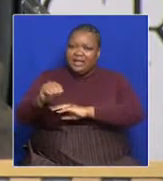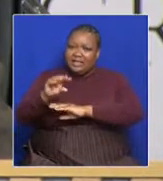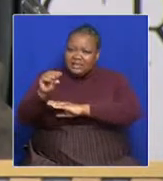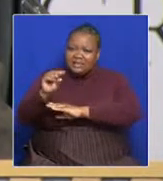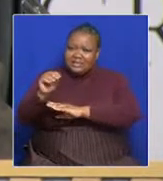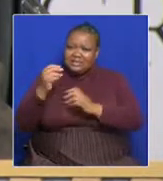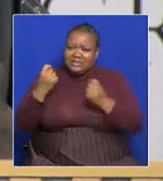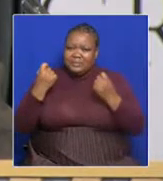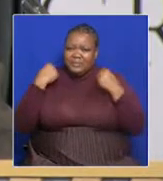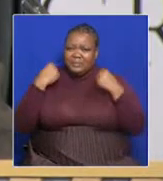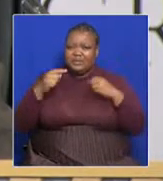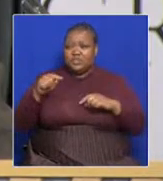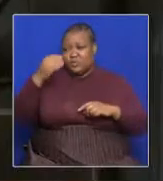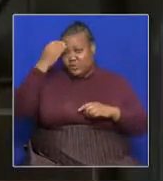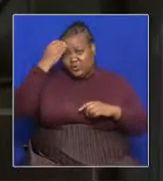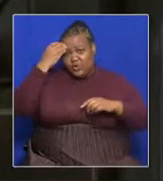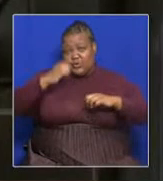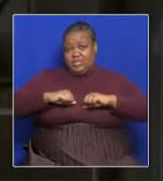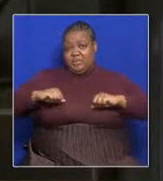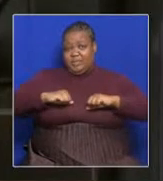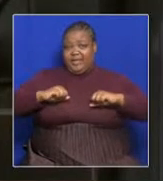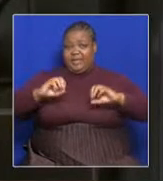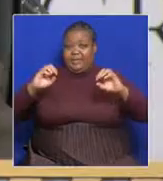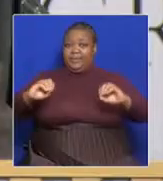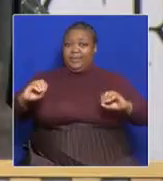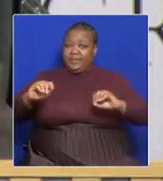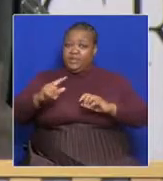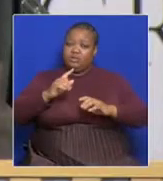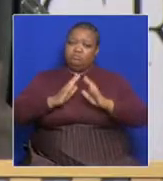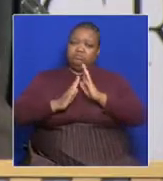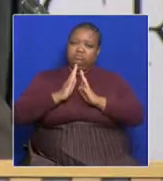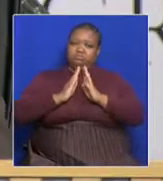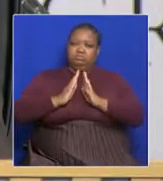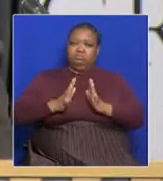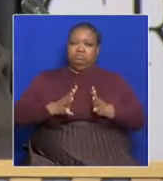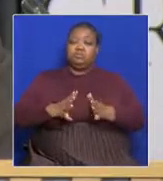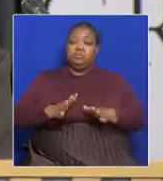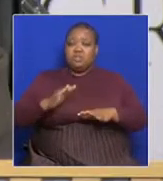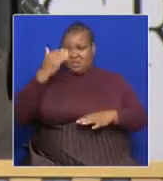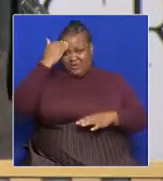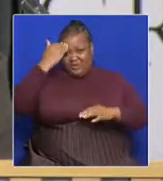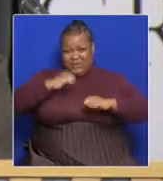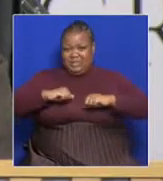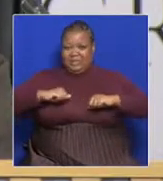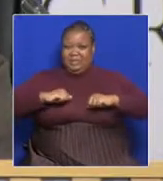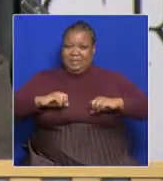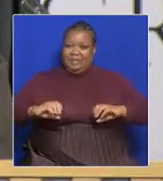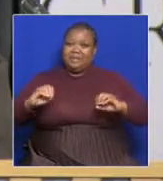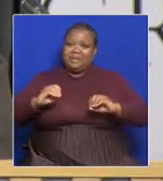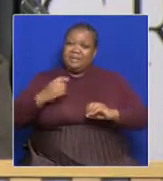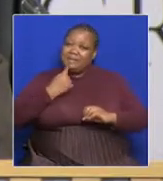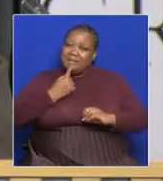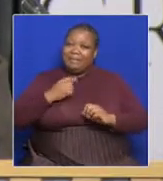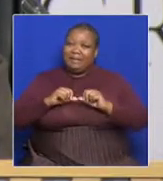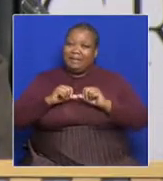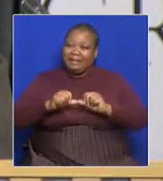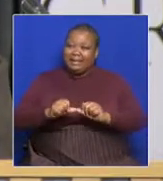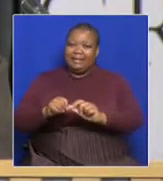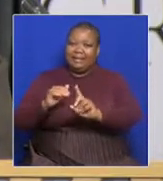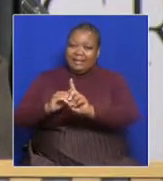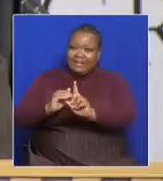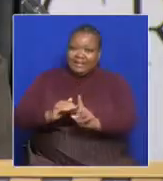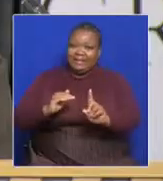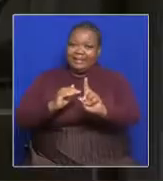they don't have capacity. That's what you tell us. You know they don't have capacity, but you keep asking her, when are you going? Can